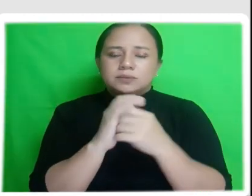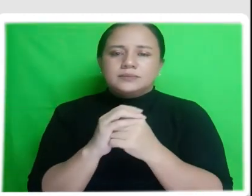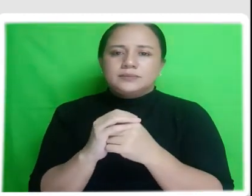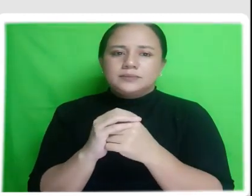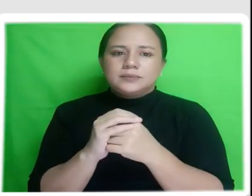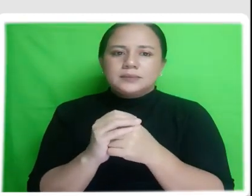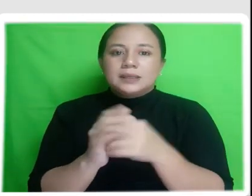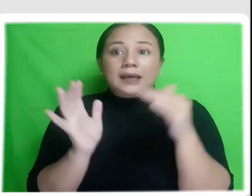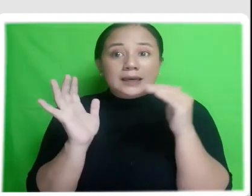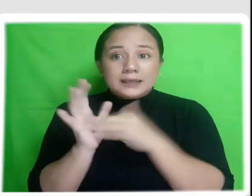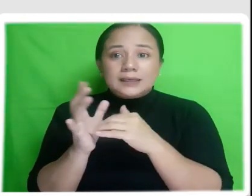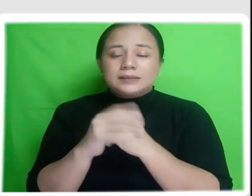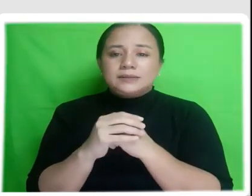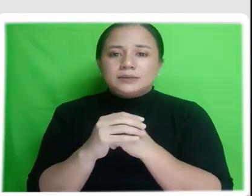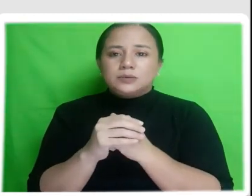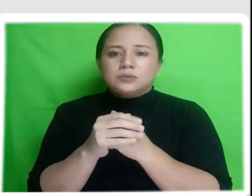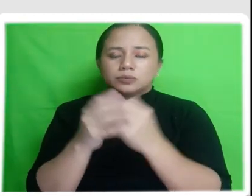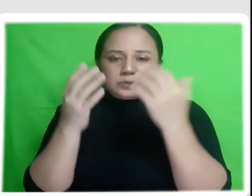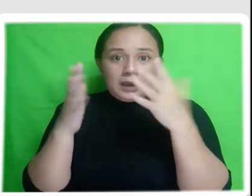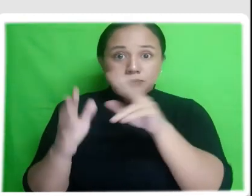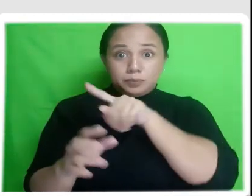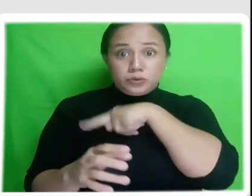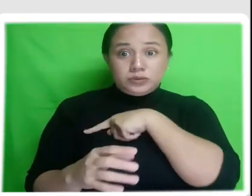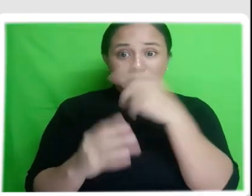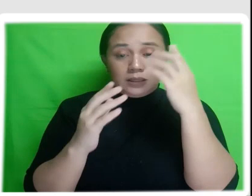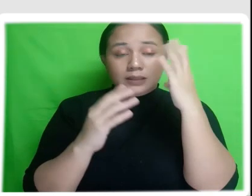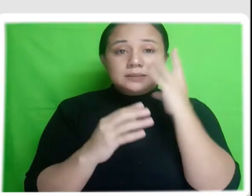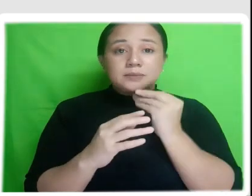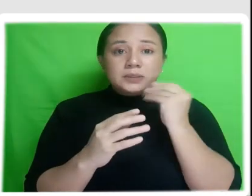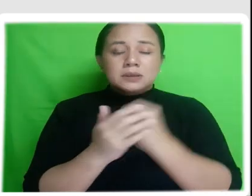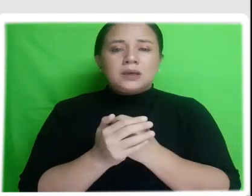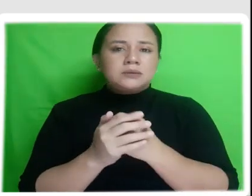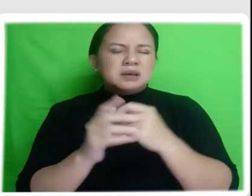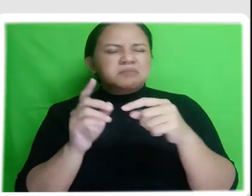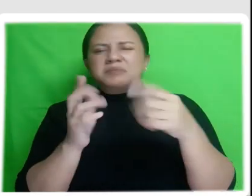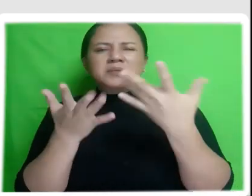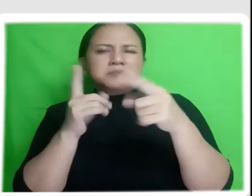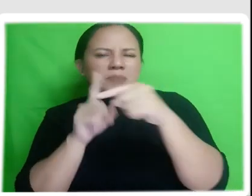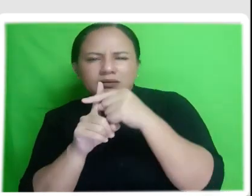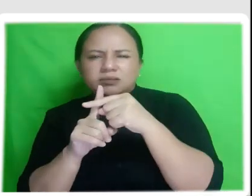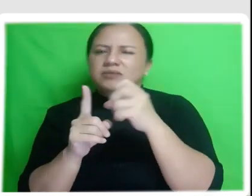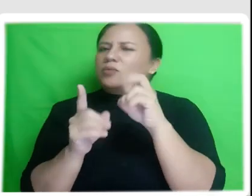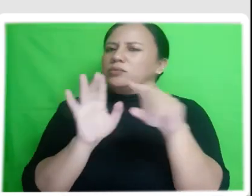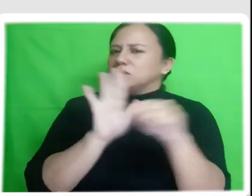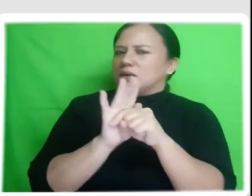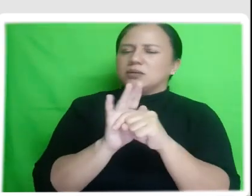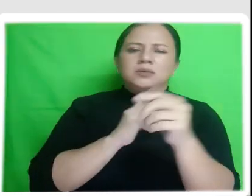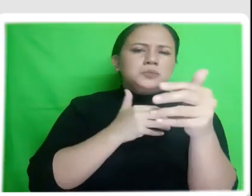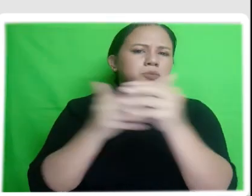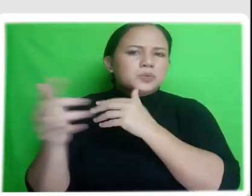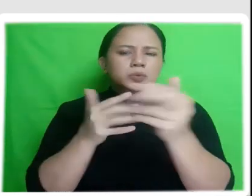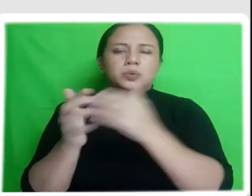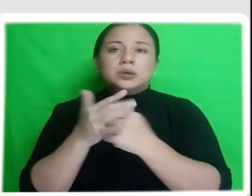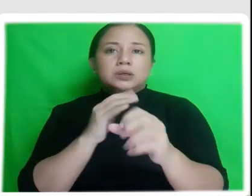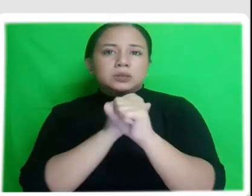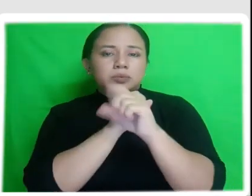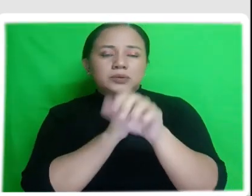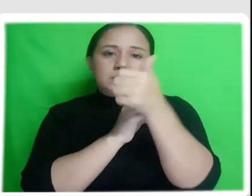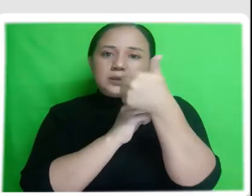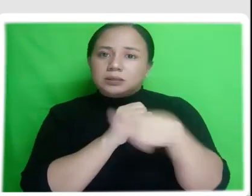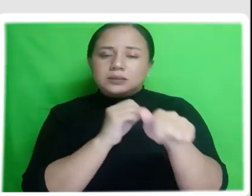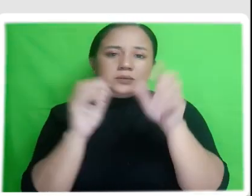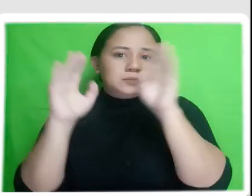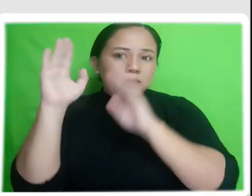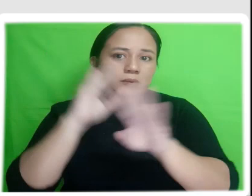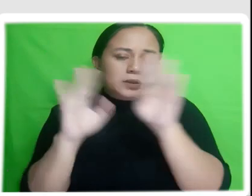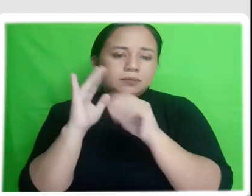Again, do you have personal experiences, positive or negative, in advocating any issue,